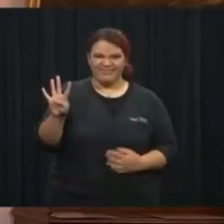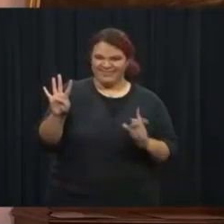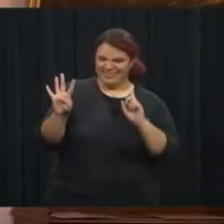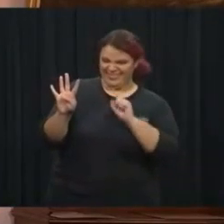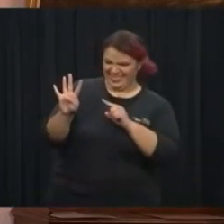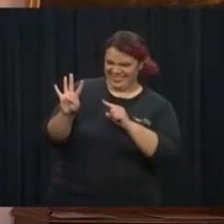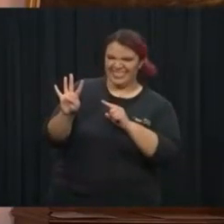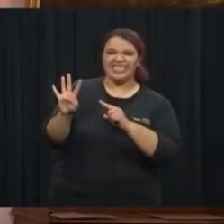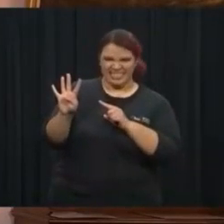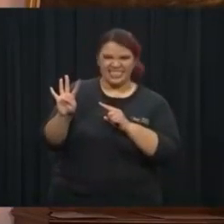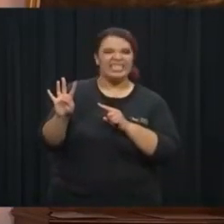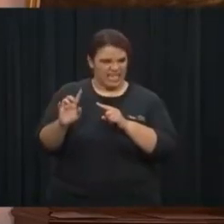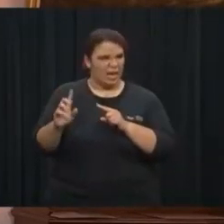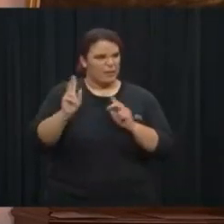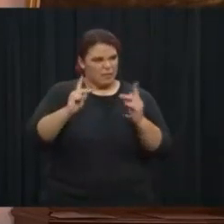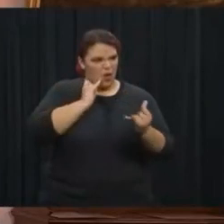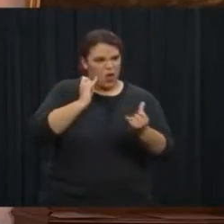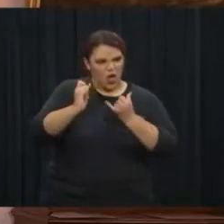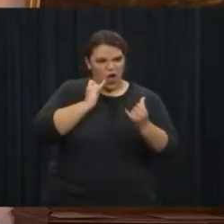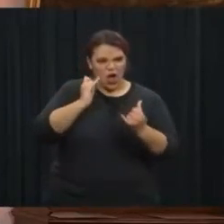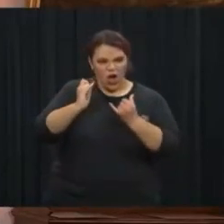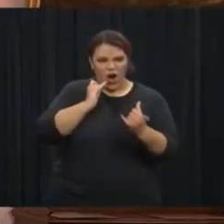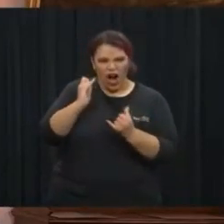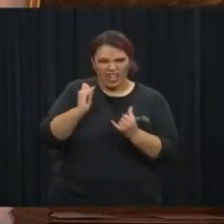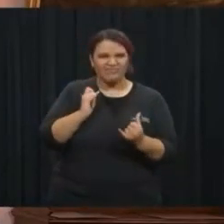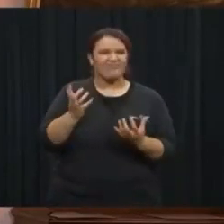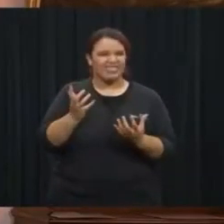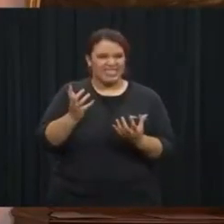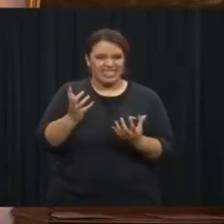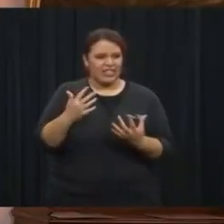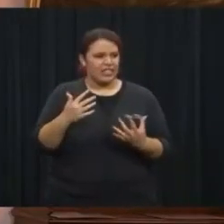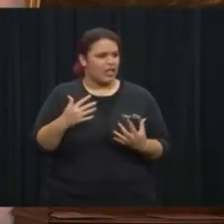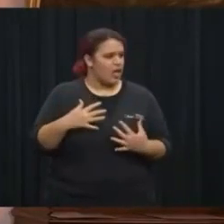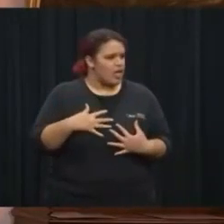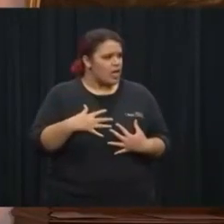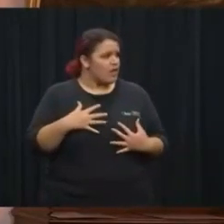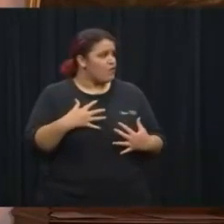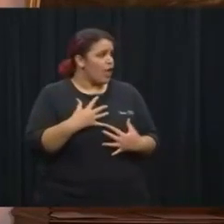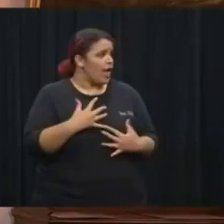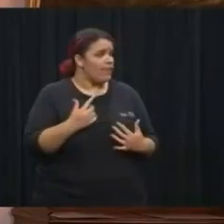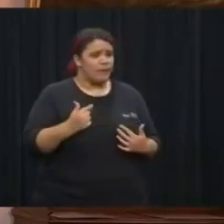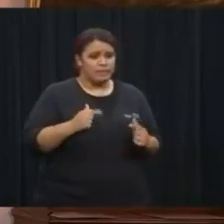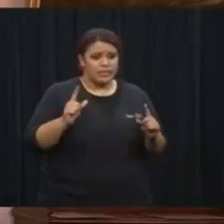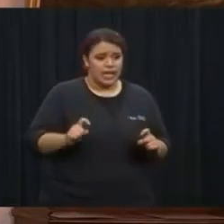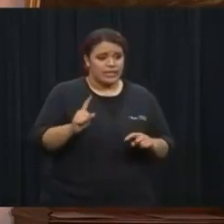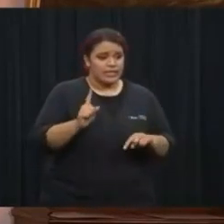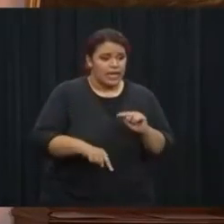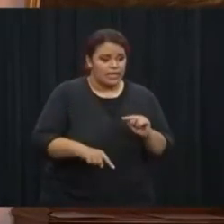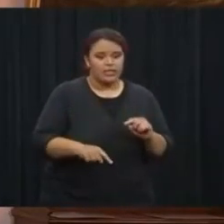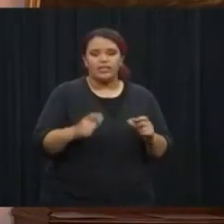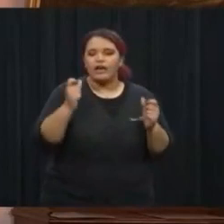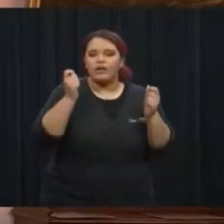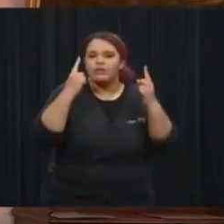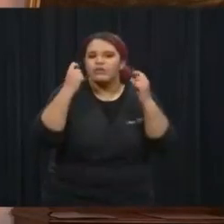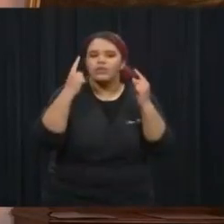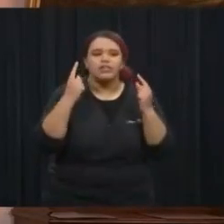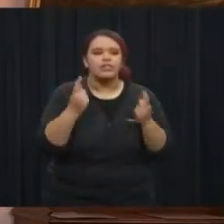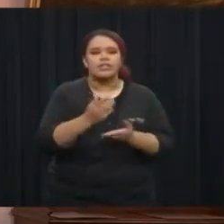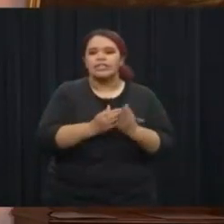own kits, and you'll see my fellow states doing the same thing. That's why media is so important, actually, because when I tell you about